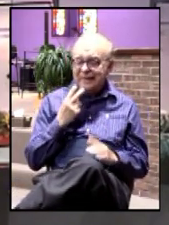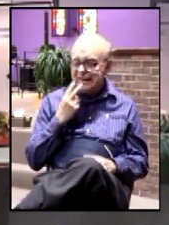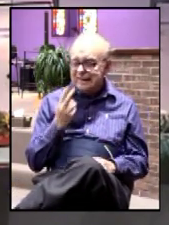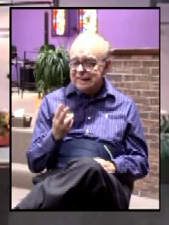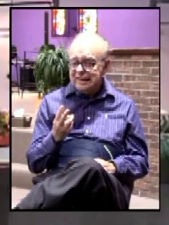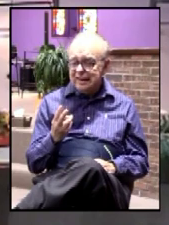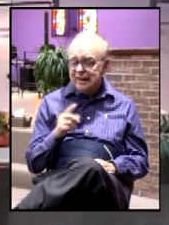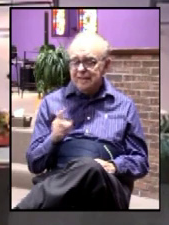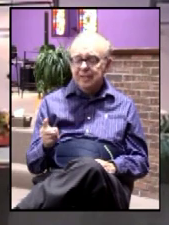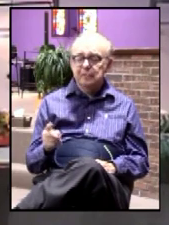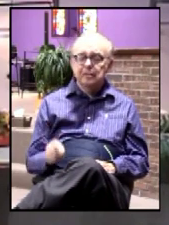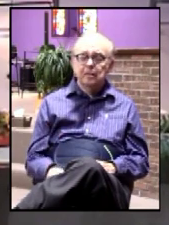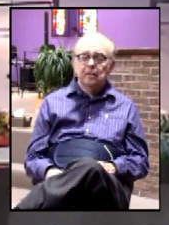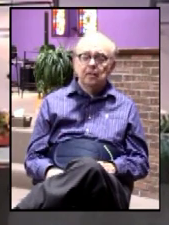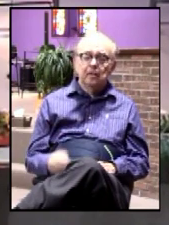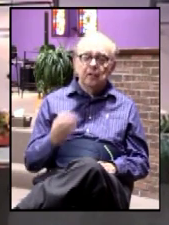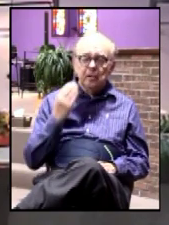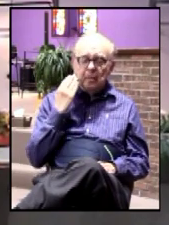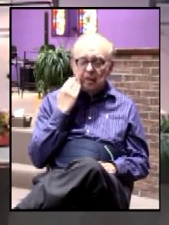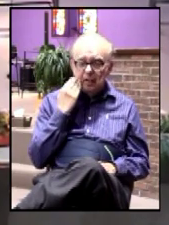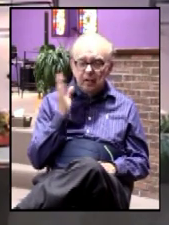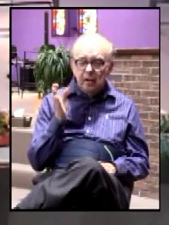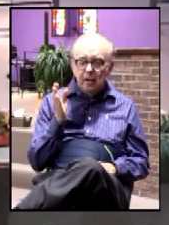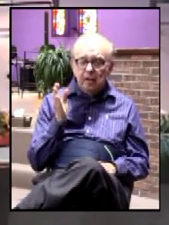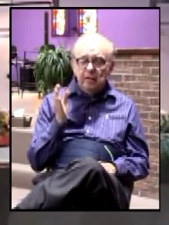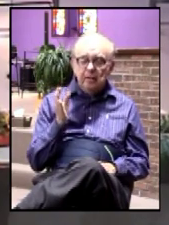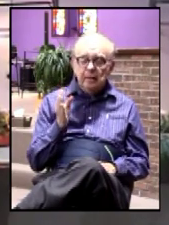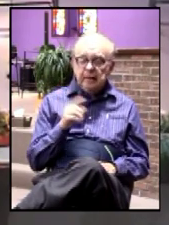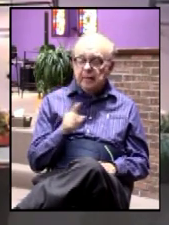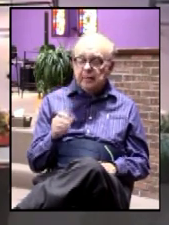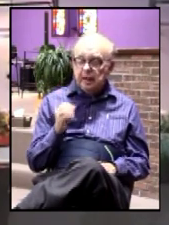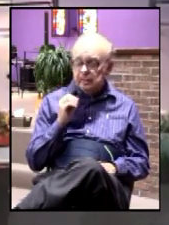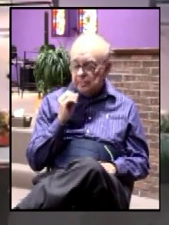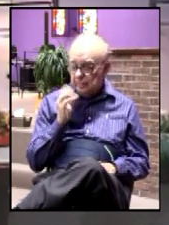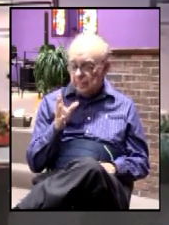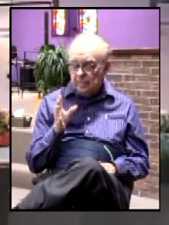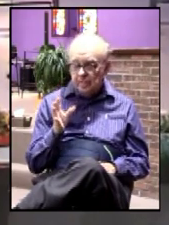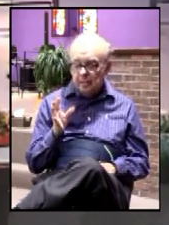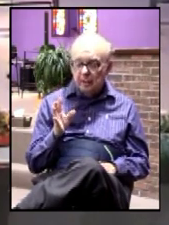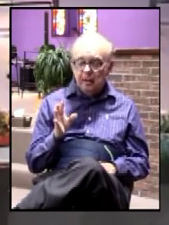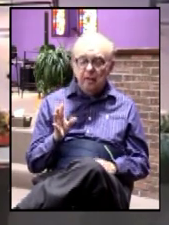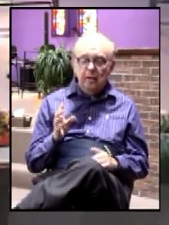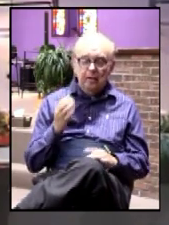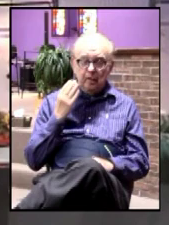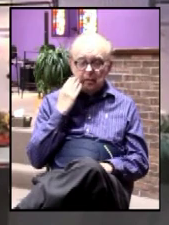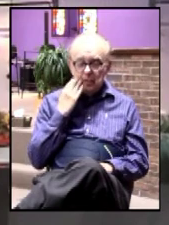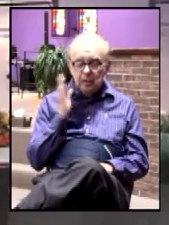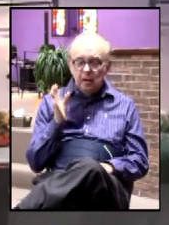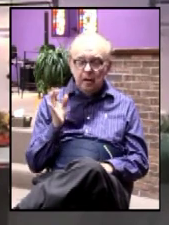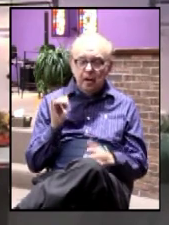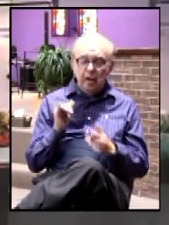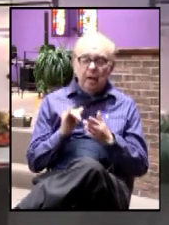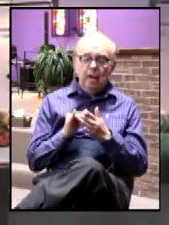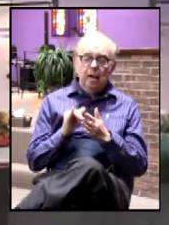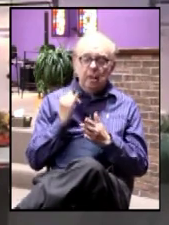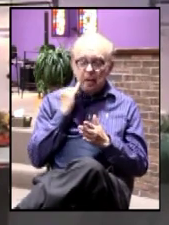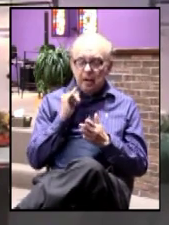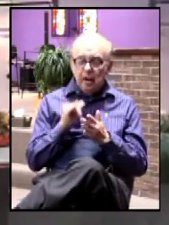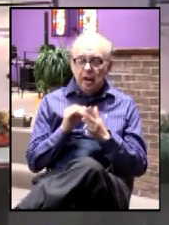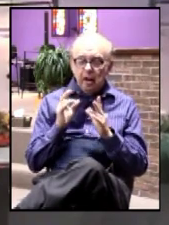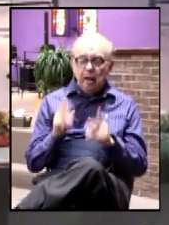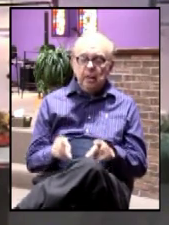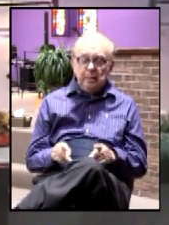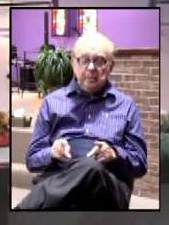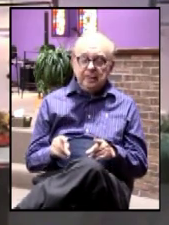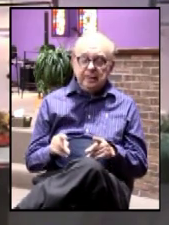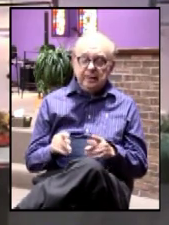see them. I don't know that they really don't care. And as a matter of fact, I don't even know if that's the